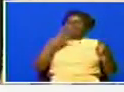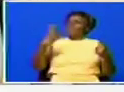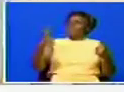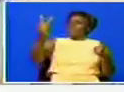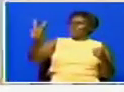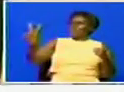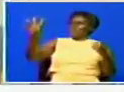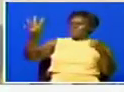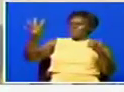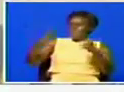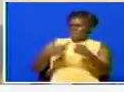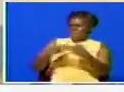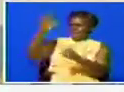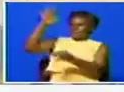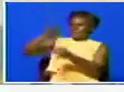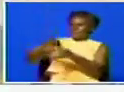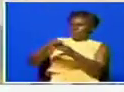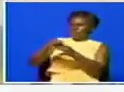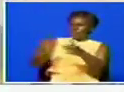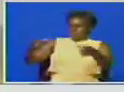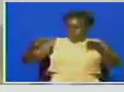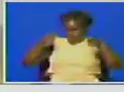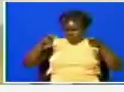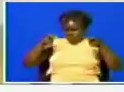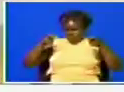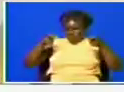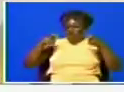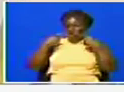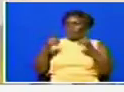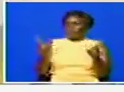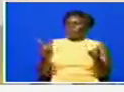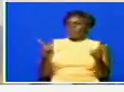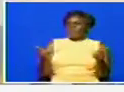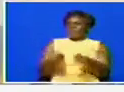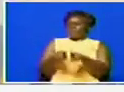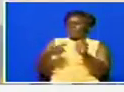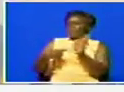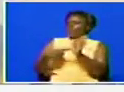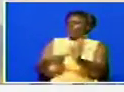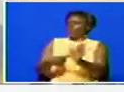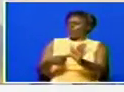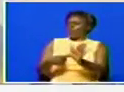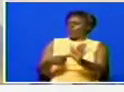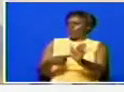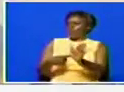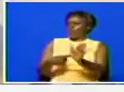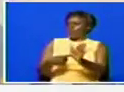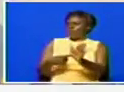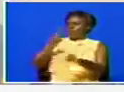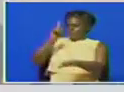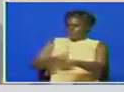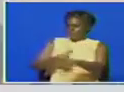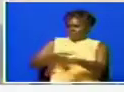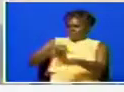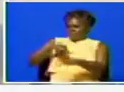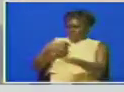7,755,428 votes. Screenshots of the results as displayed, at least at the time of us putting